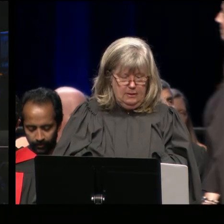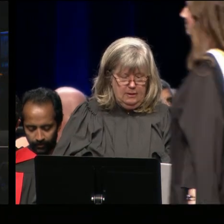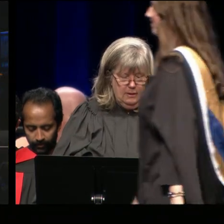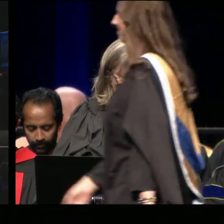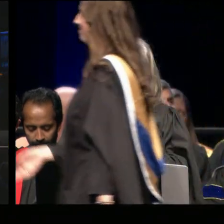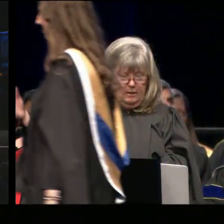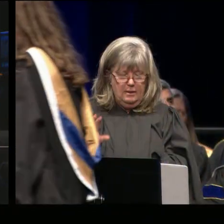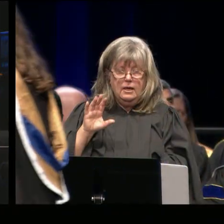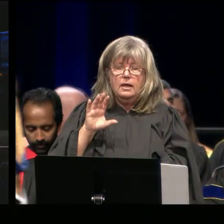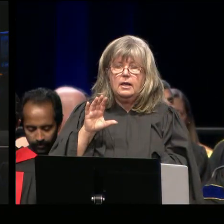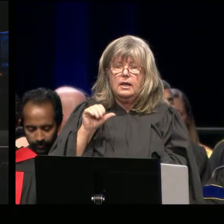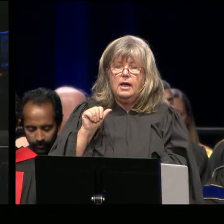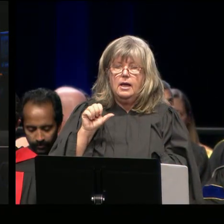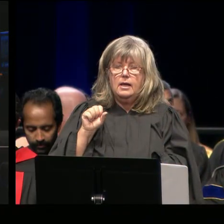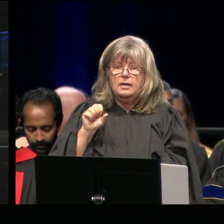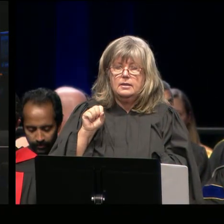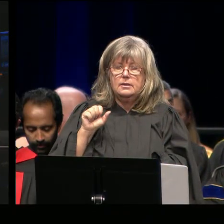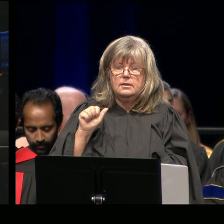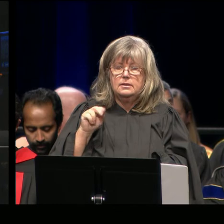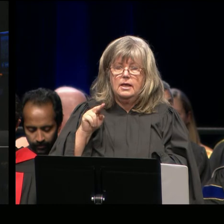Cassandra Mathers.